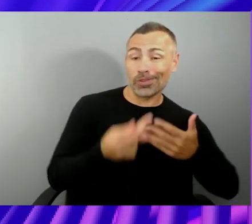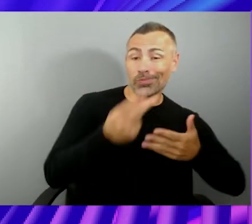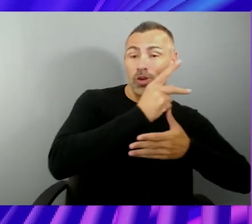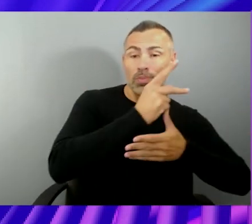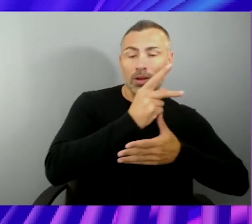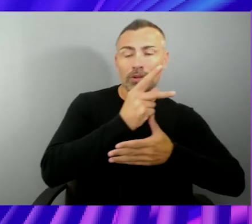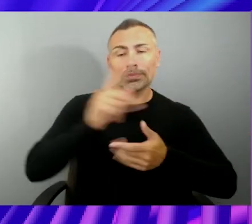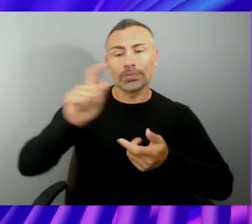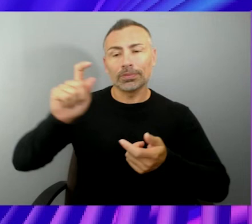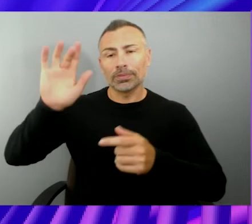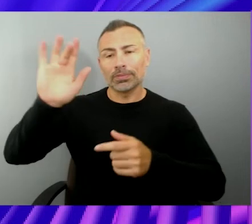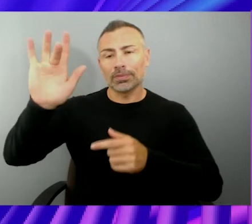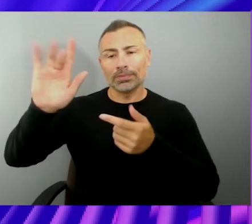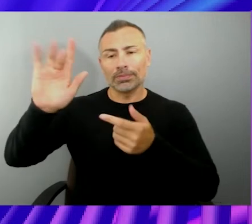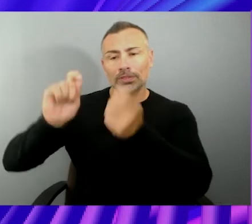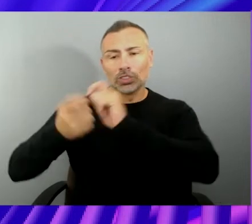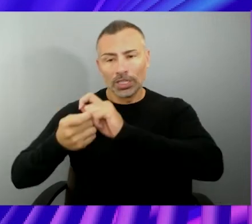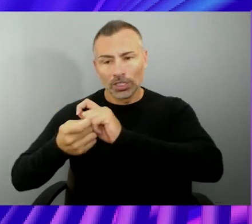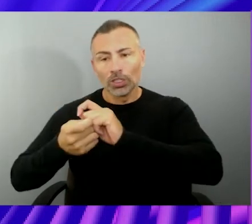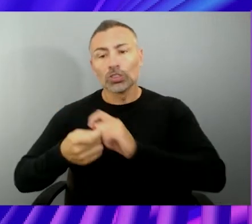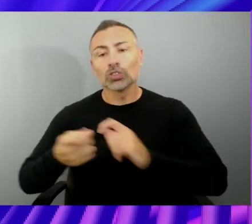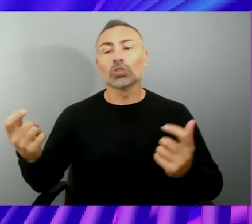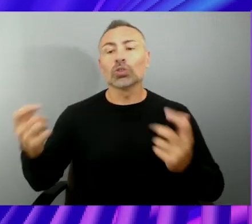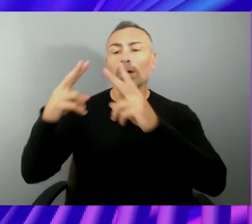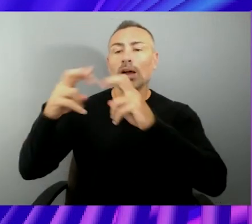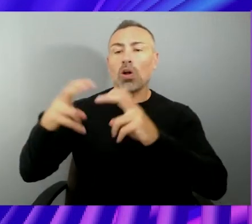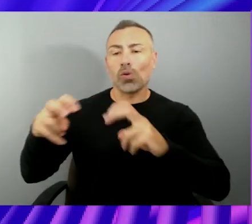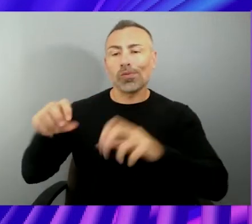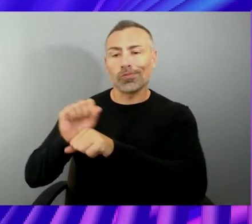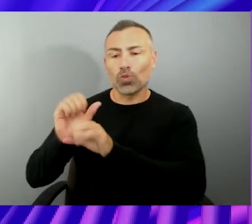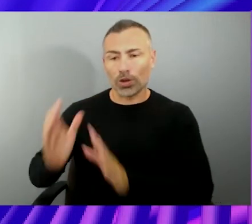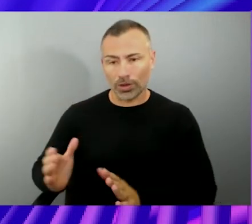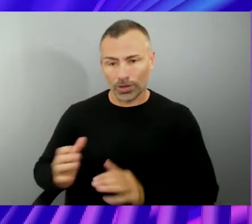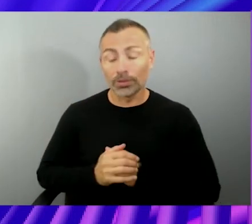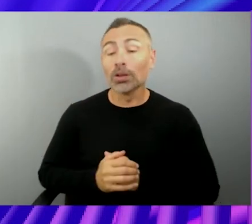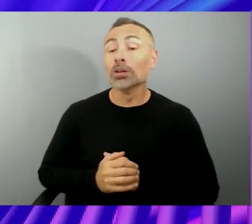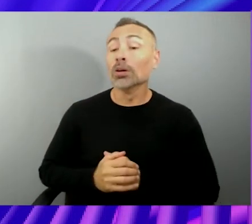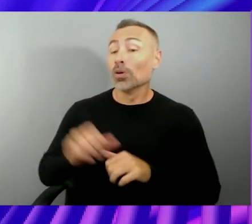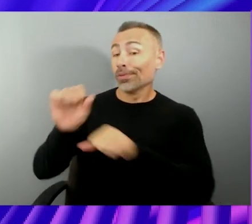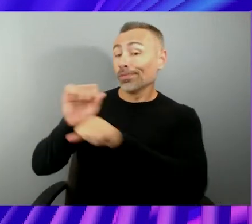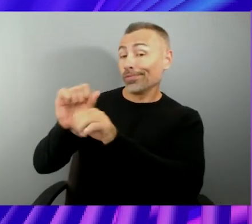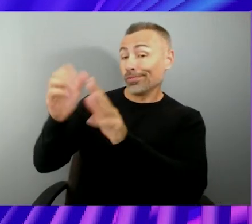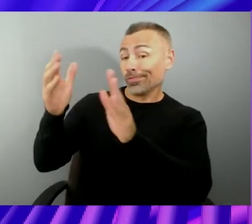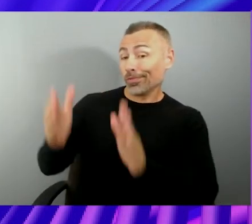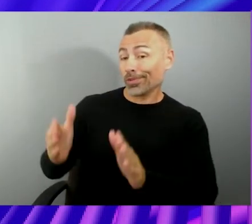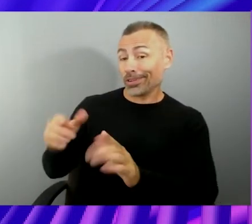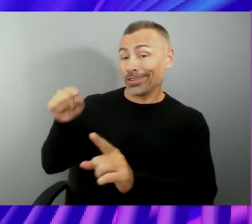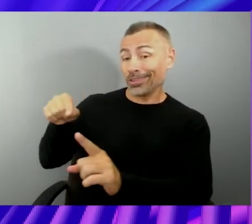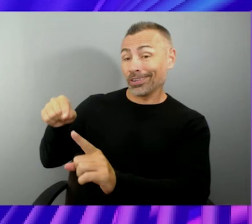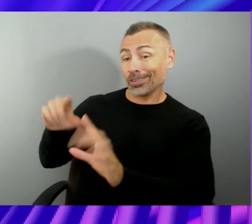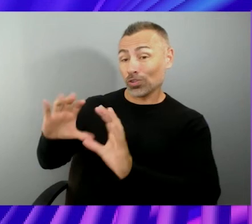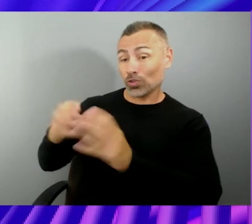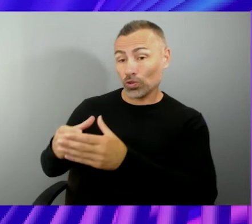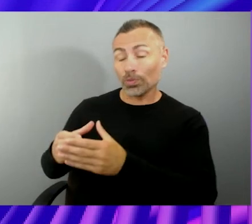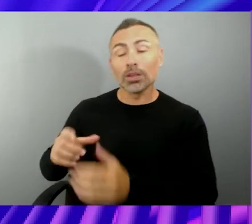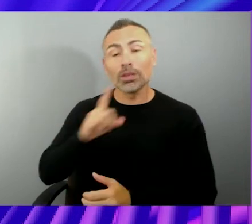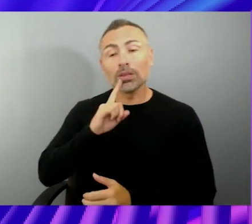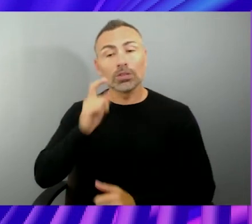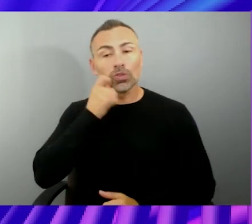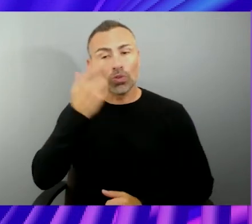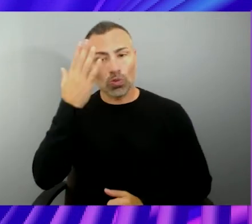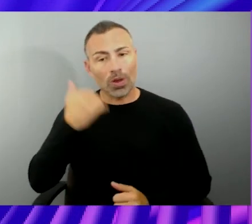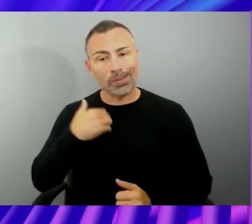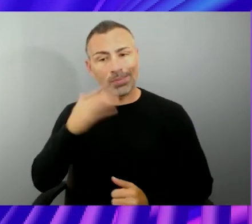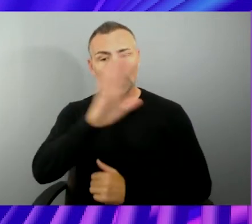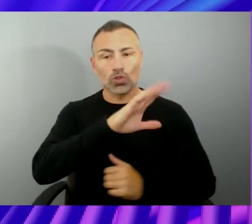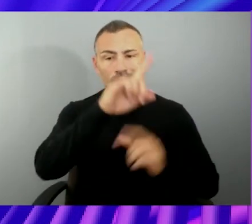because what that means is it's going to save your queries and your work in that work group. So if you're doing multiple cases at the same